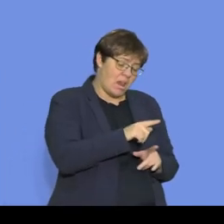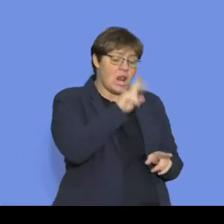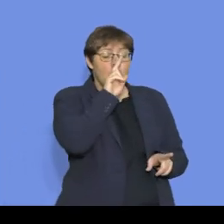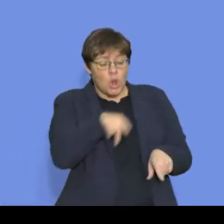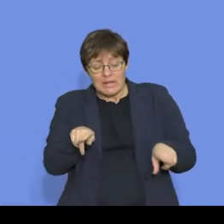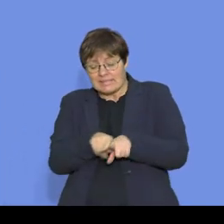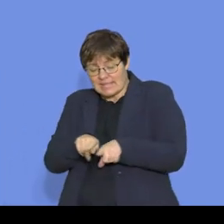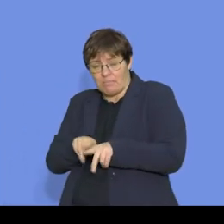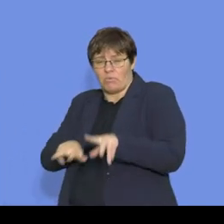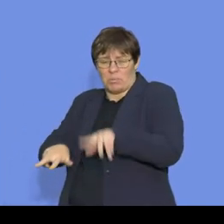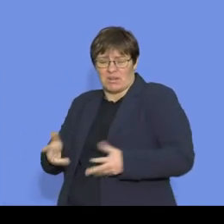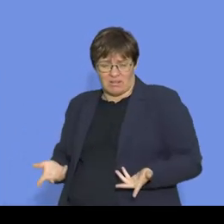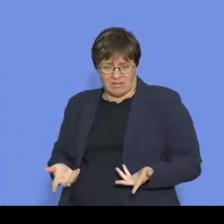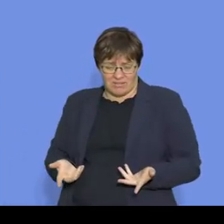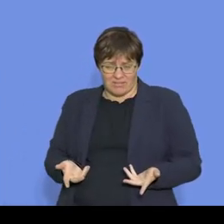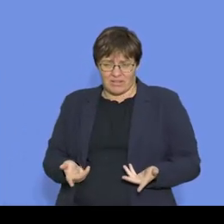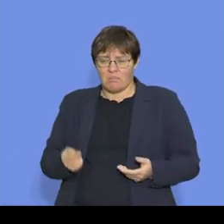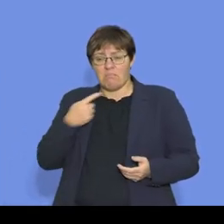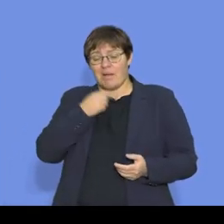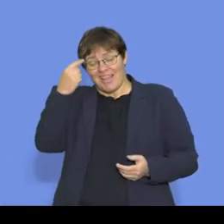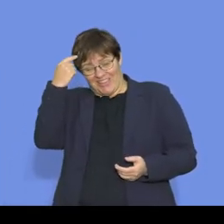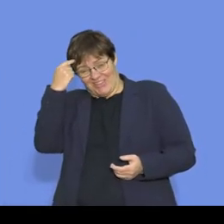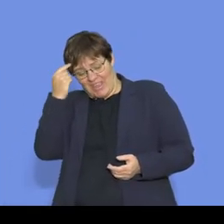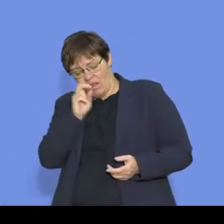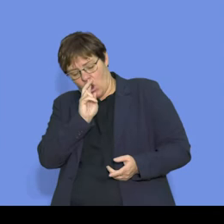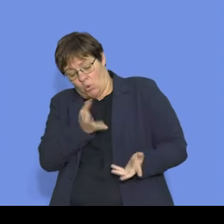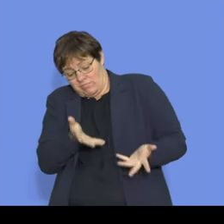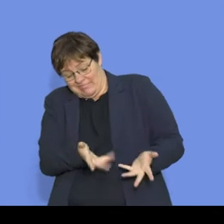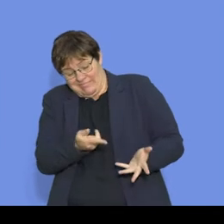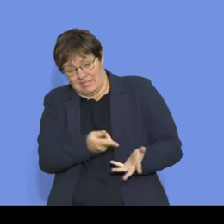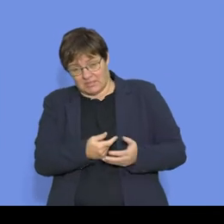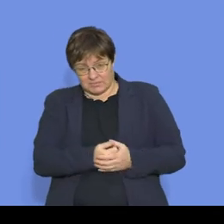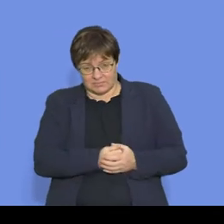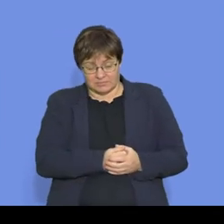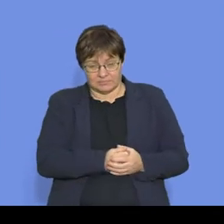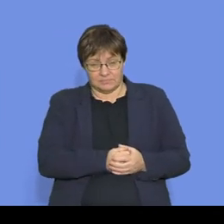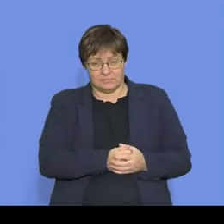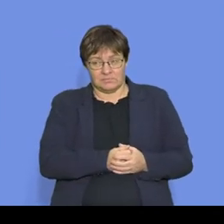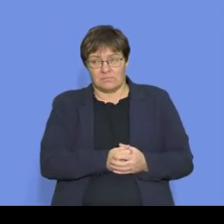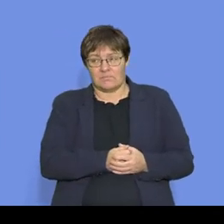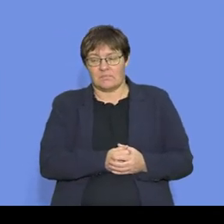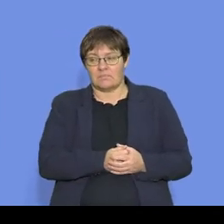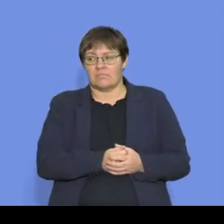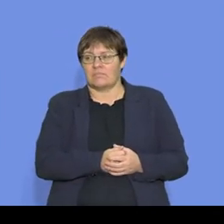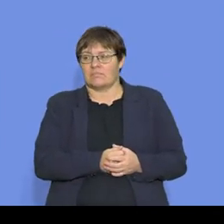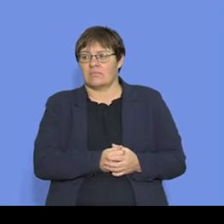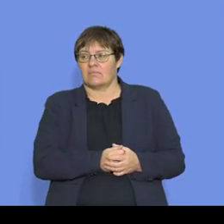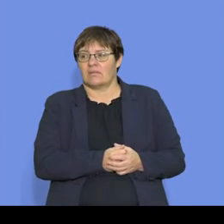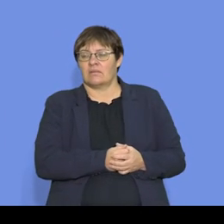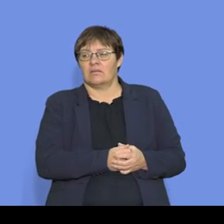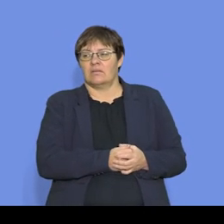reptile. And this is what they think it actually looked like.